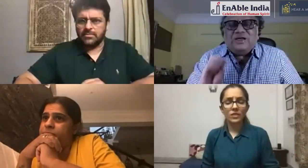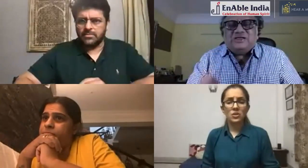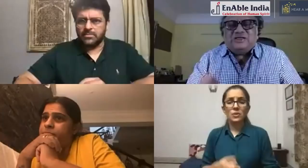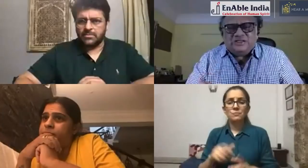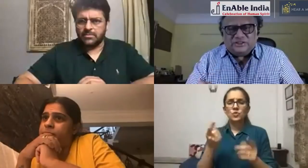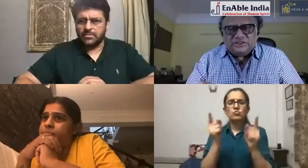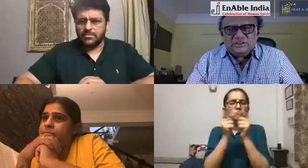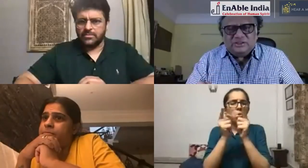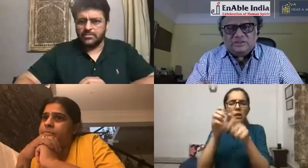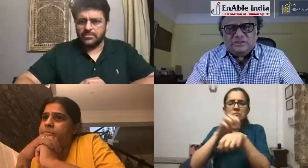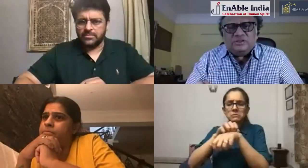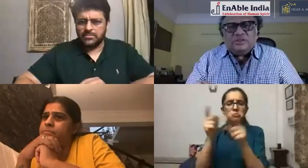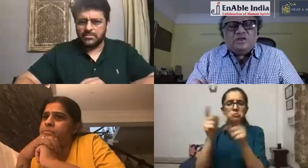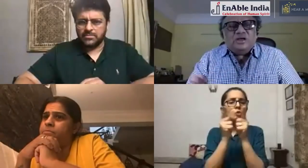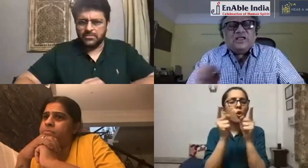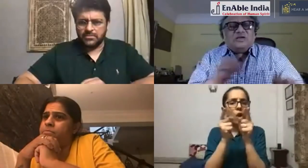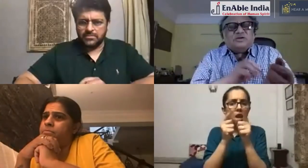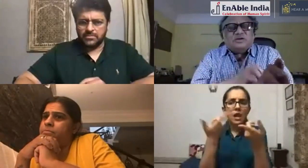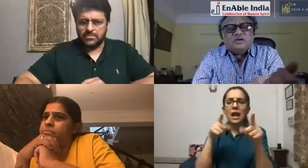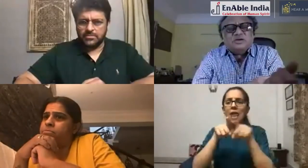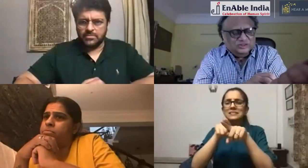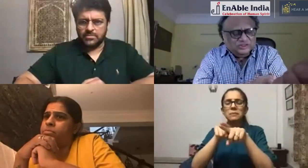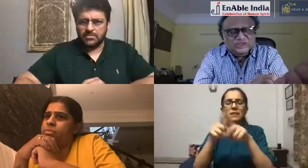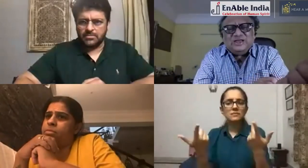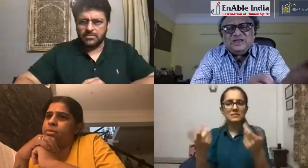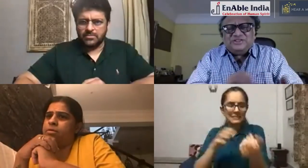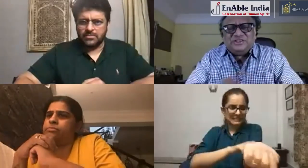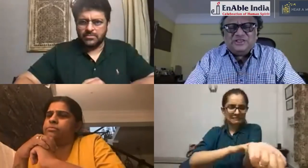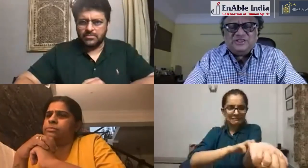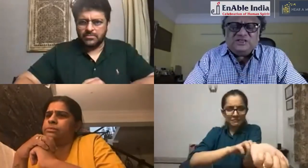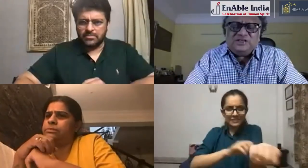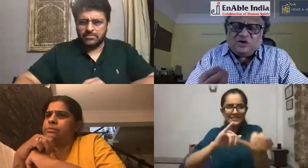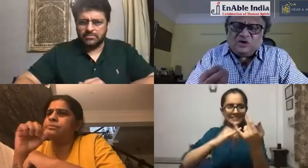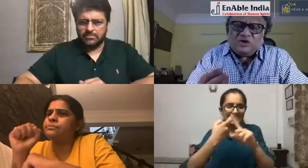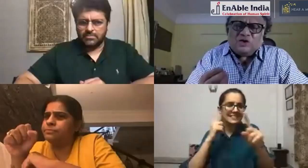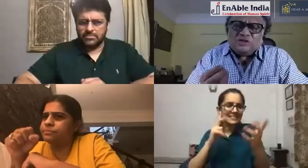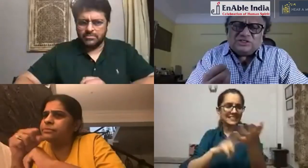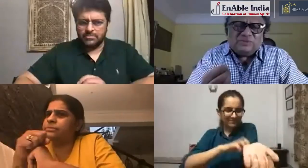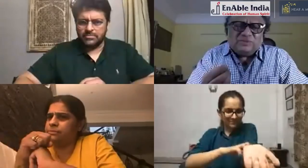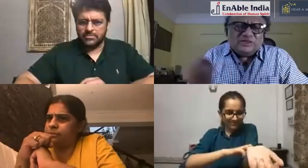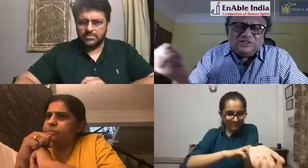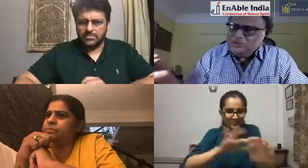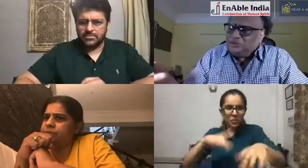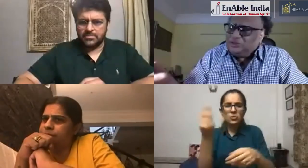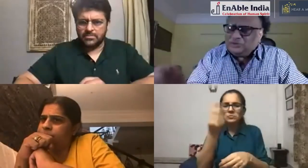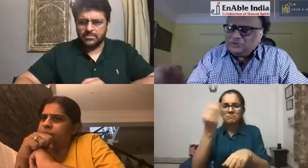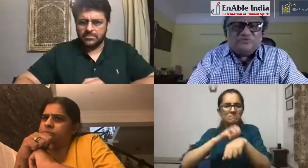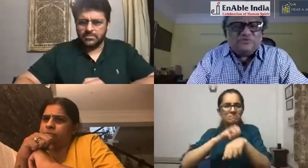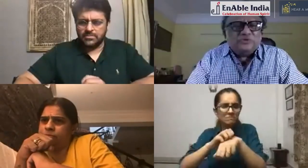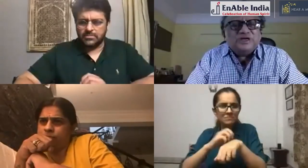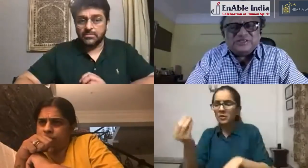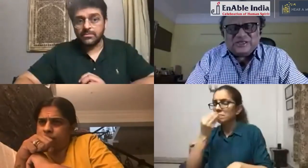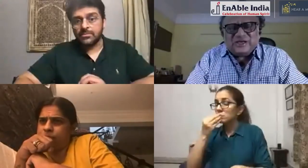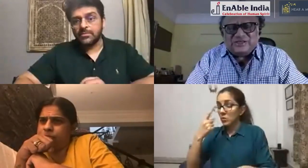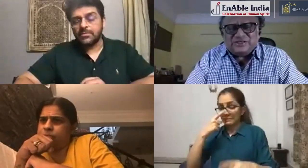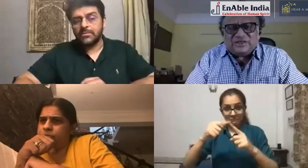Small allergies like skin allergy or some allergy to some